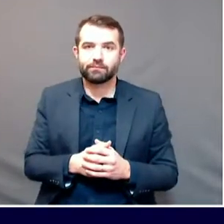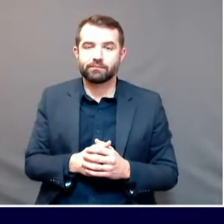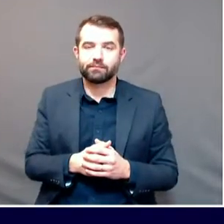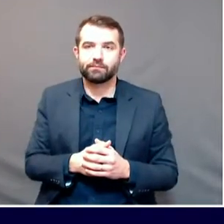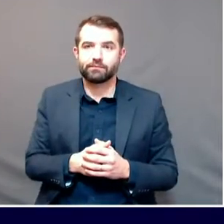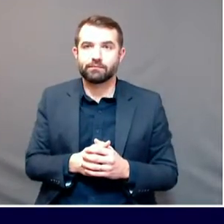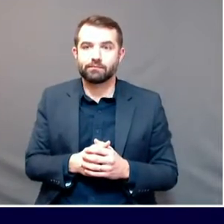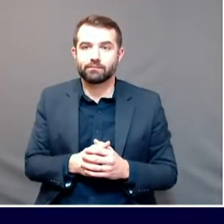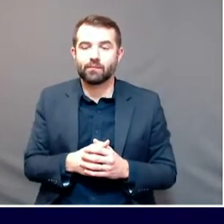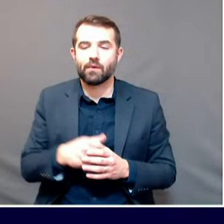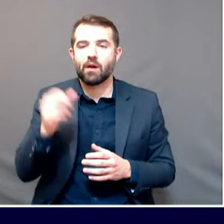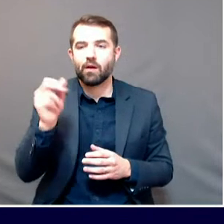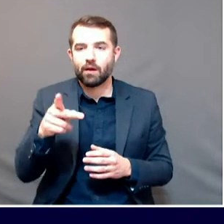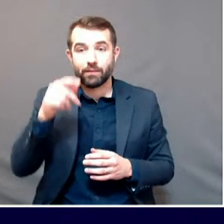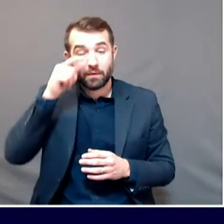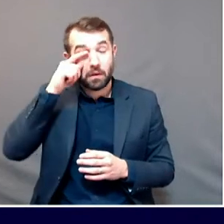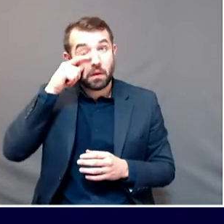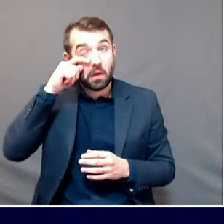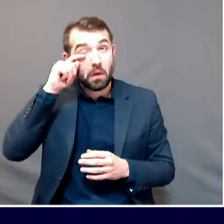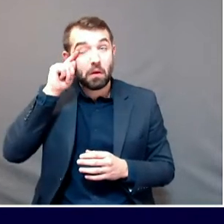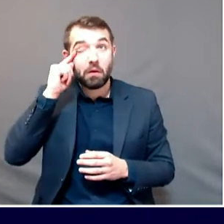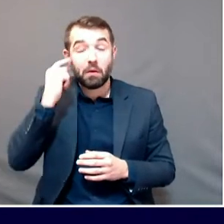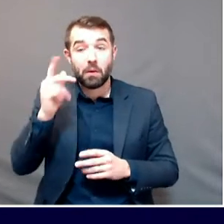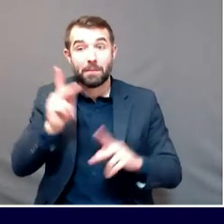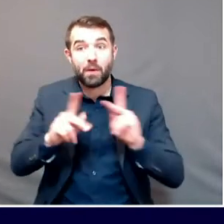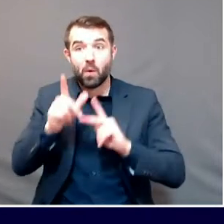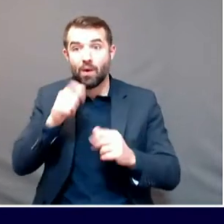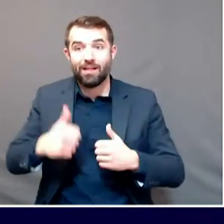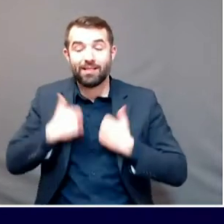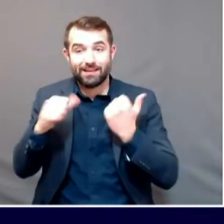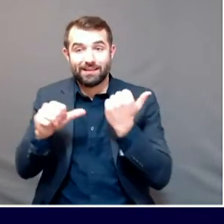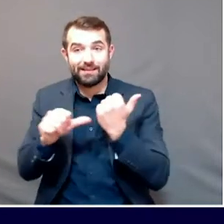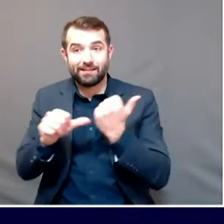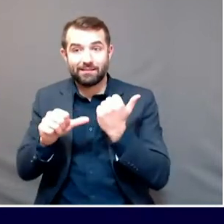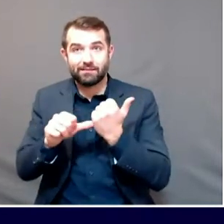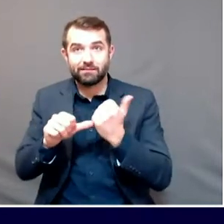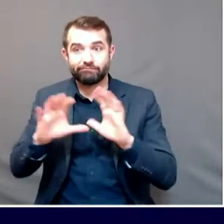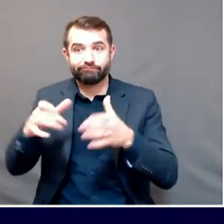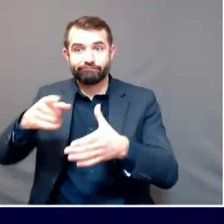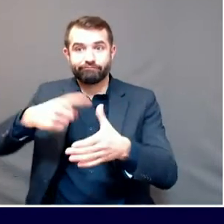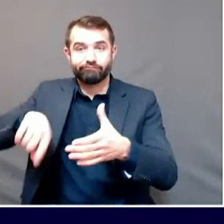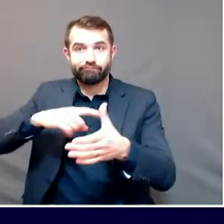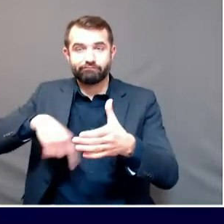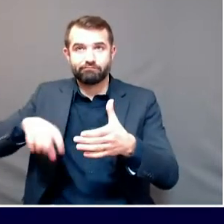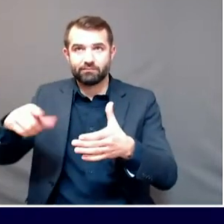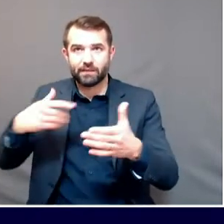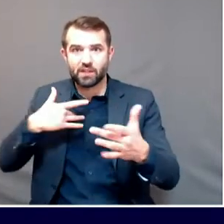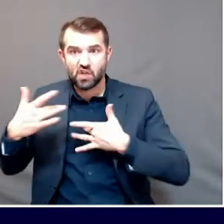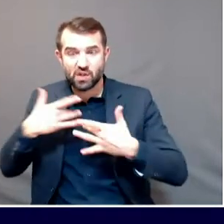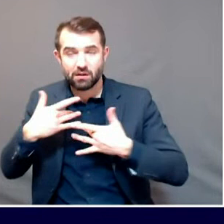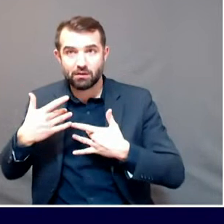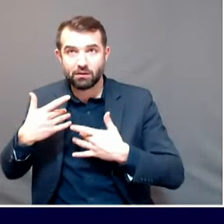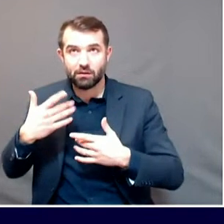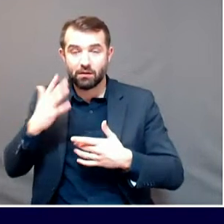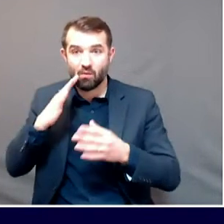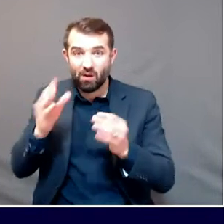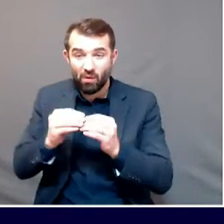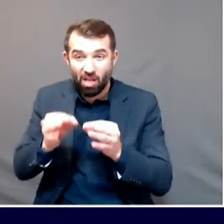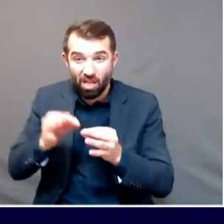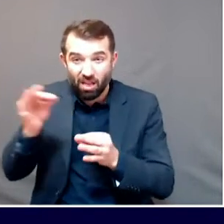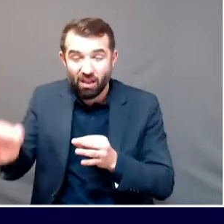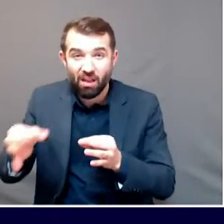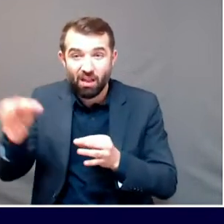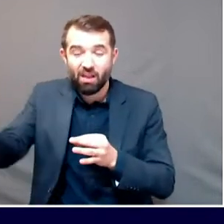to people living in assisted living facilities who are now concerned that another week or even longer for a delay